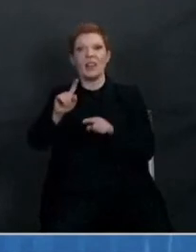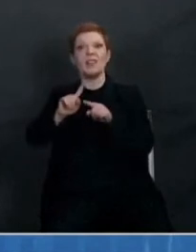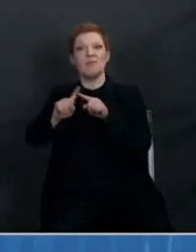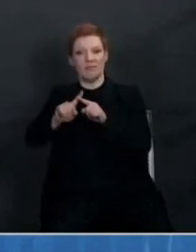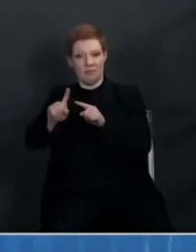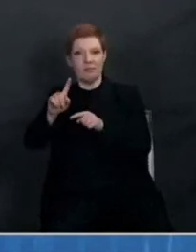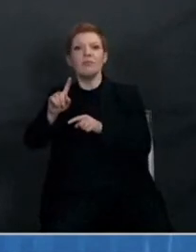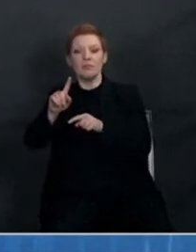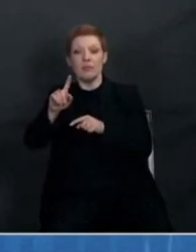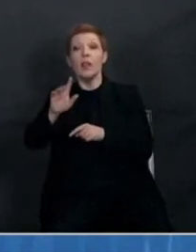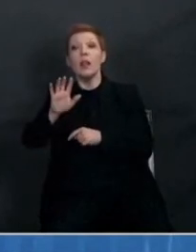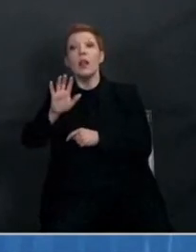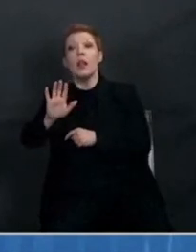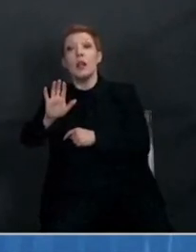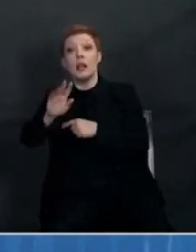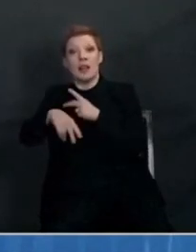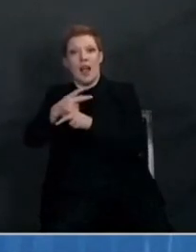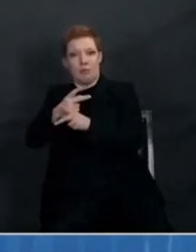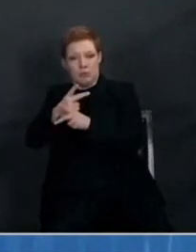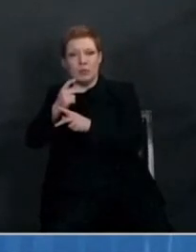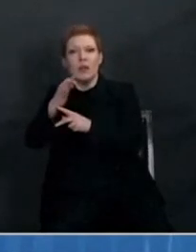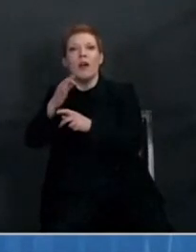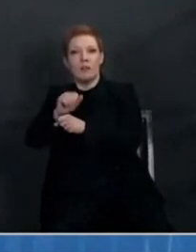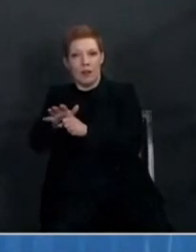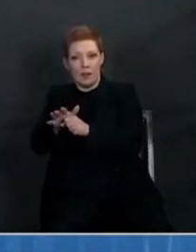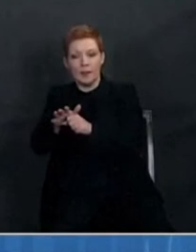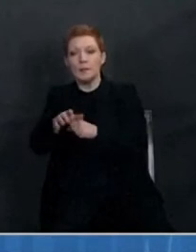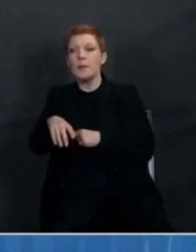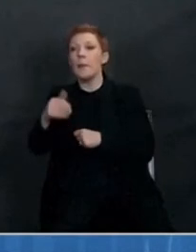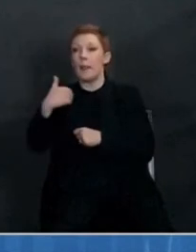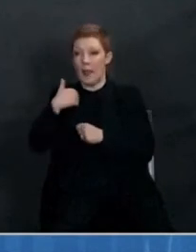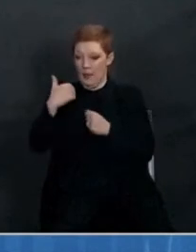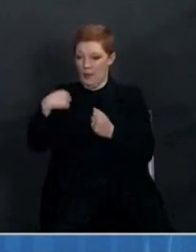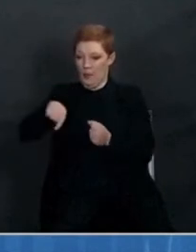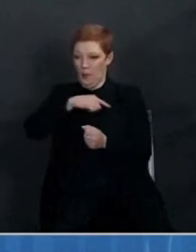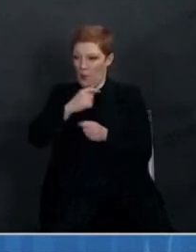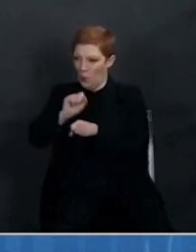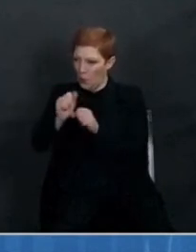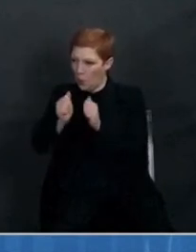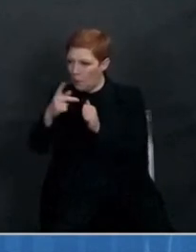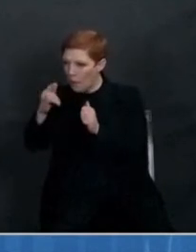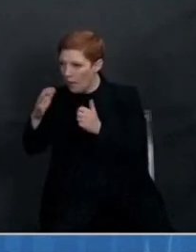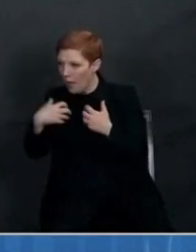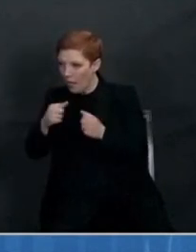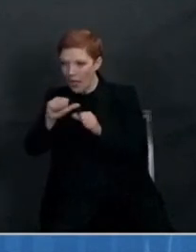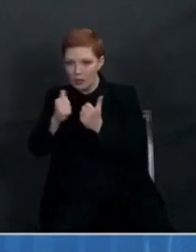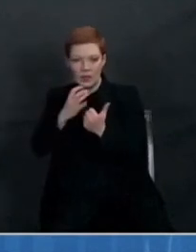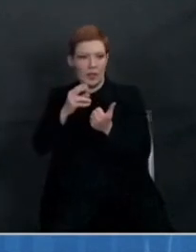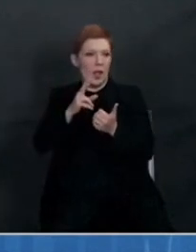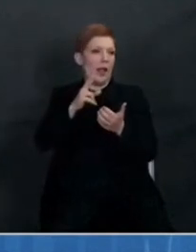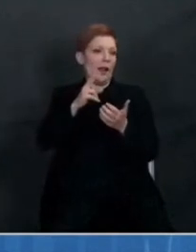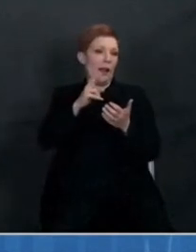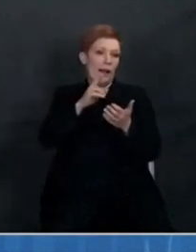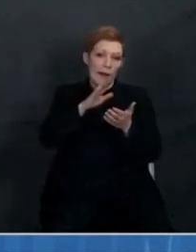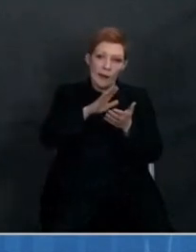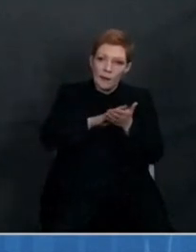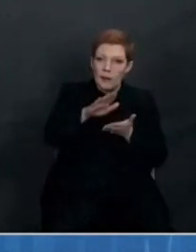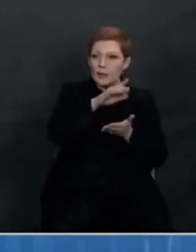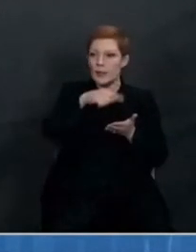is collaborating with 7 universities that are working with public health agencies to identify variants. And we have provided $15 million